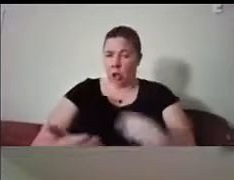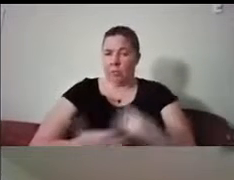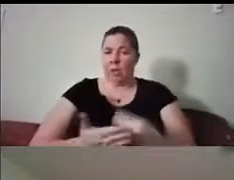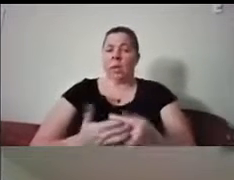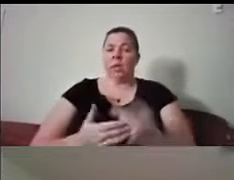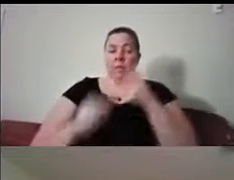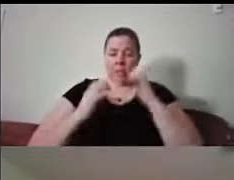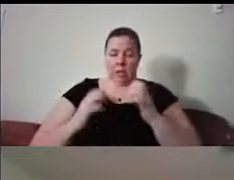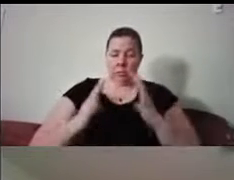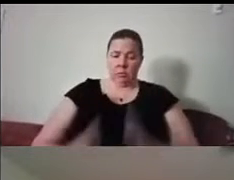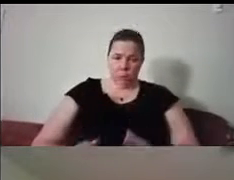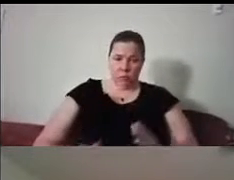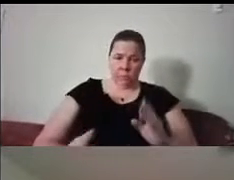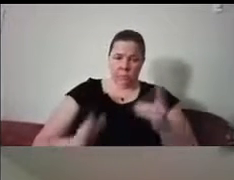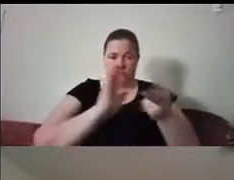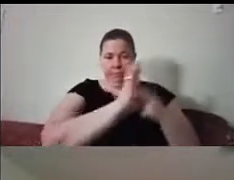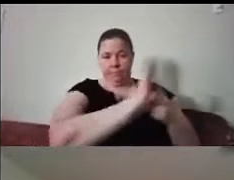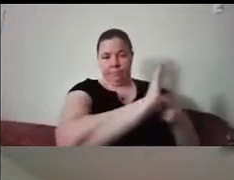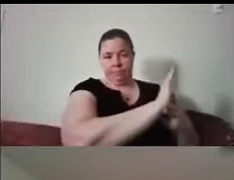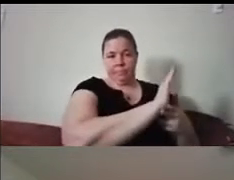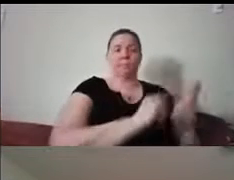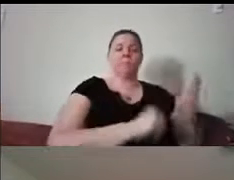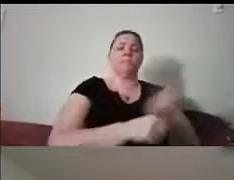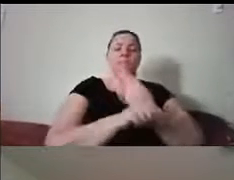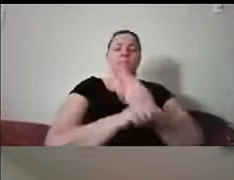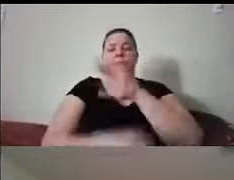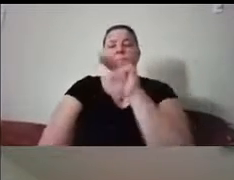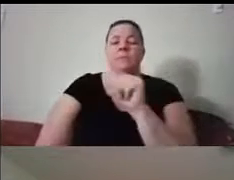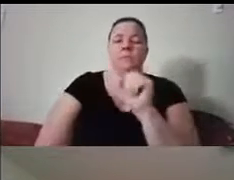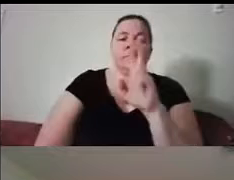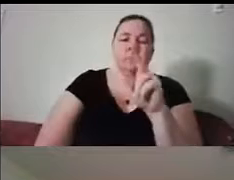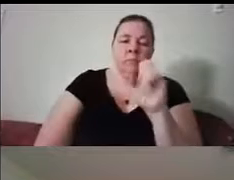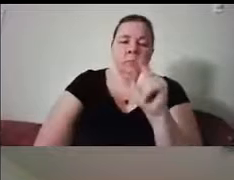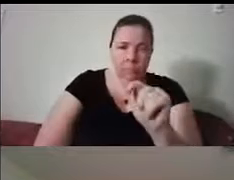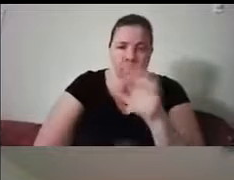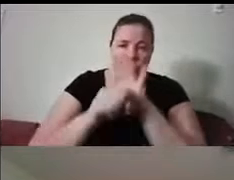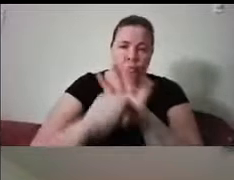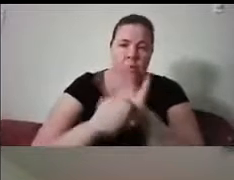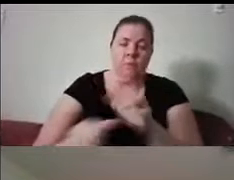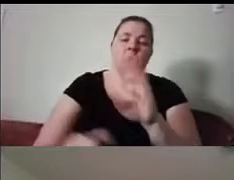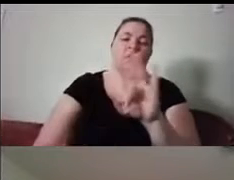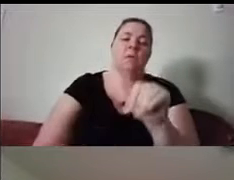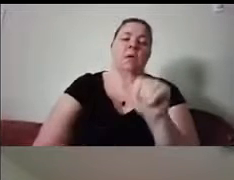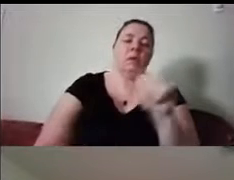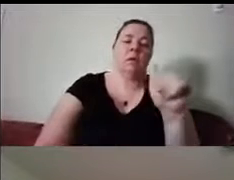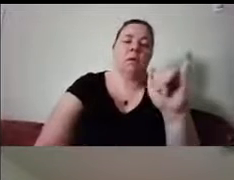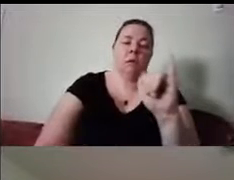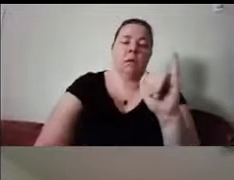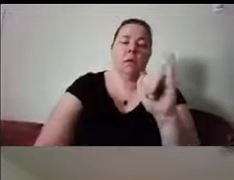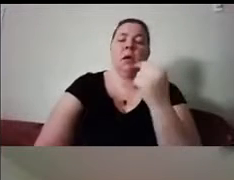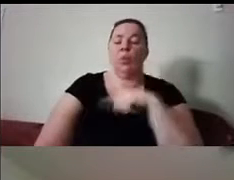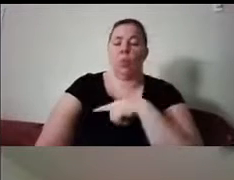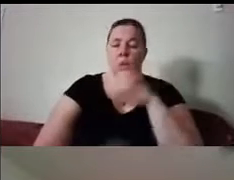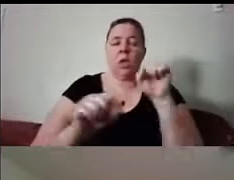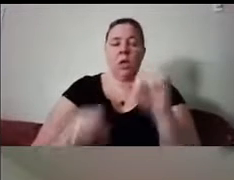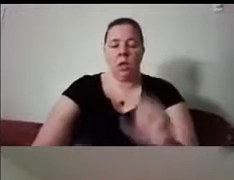customers that the company signs up using the marketing campaigns that are driven by AI. And we will be able to